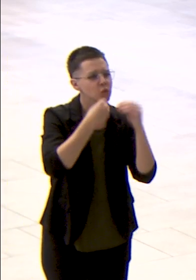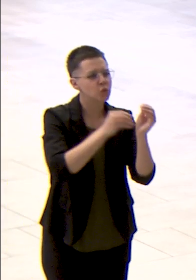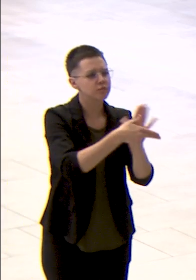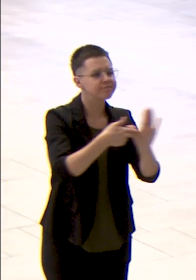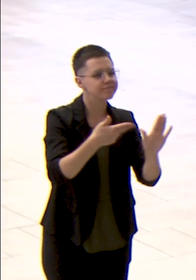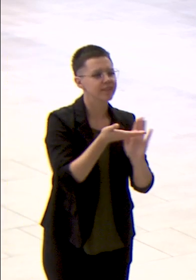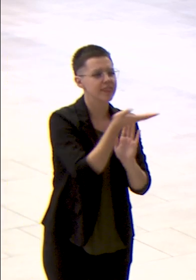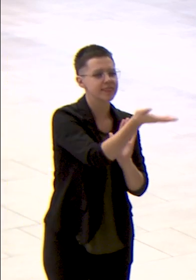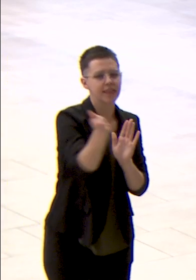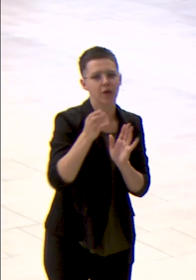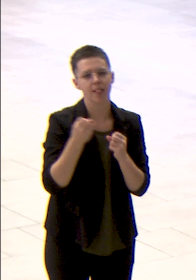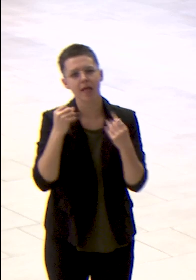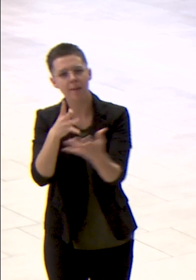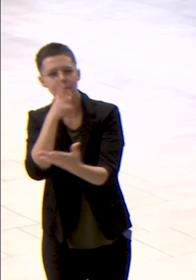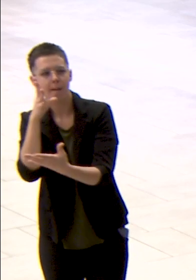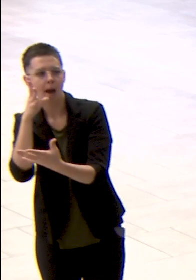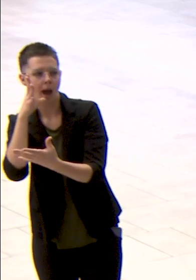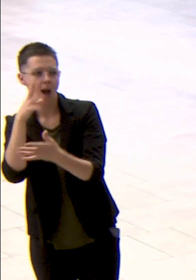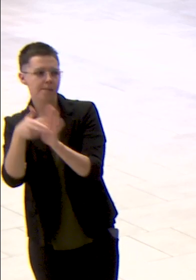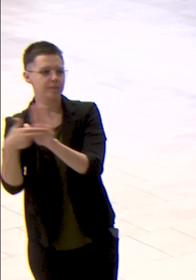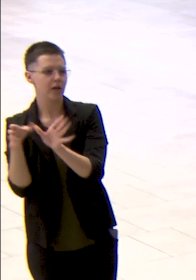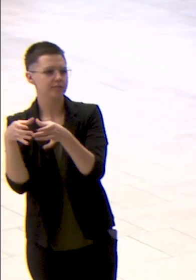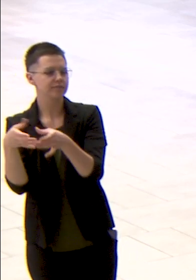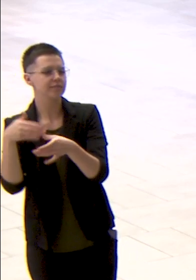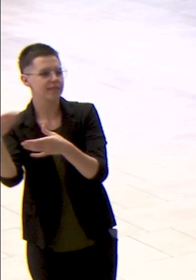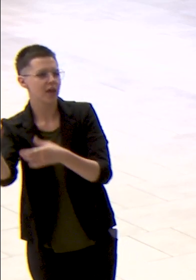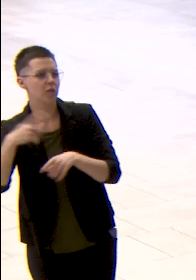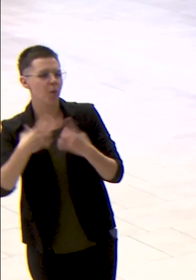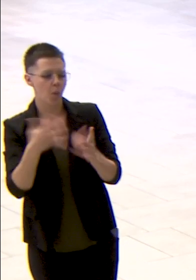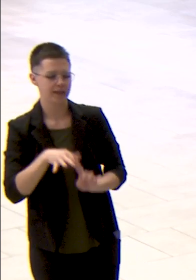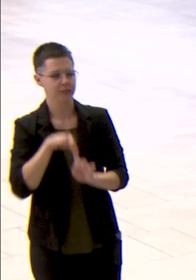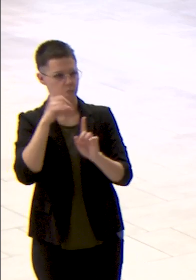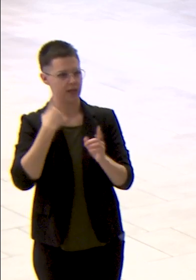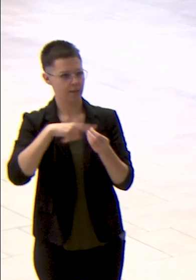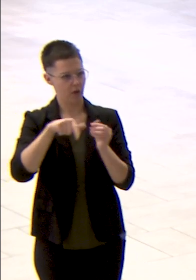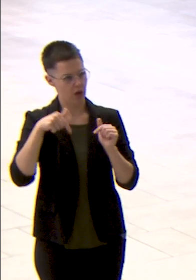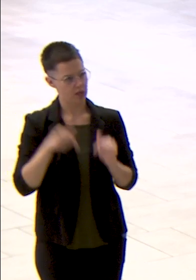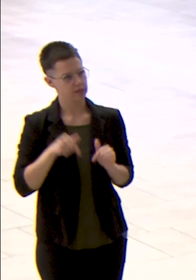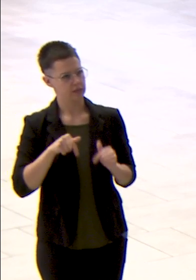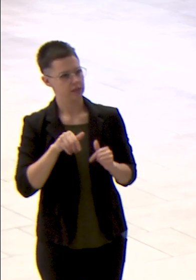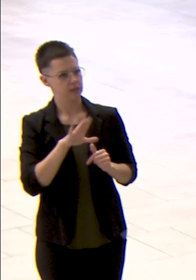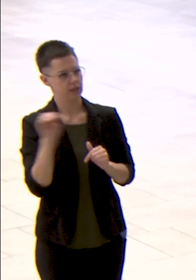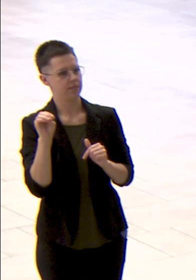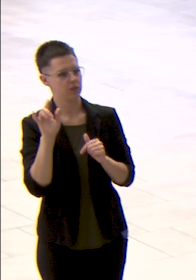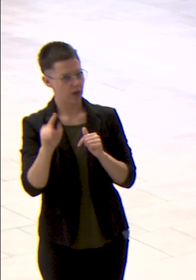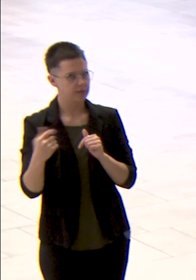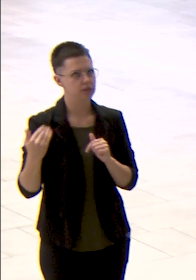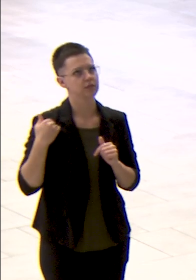there, what is going to be the signature difference? And it's a constant skill that you have to remind yourself of, especially when you're